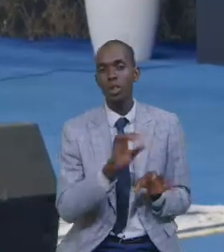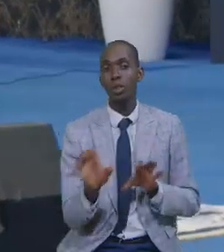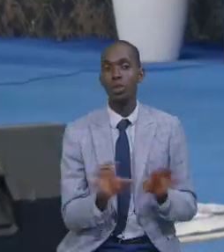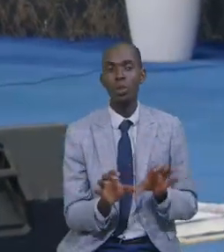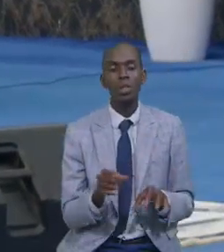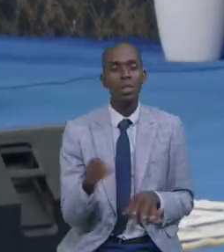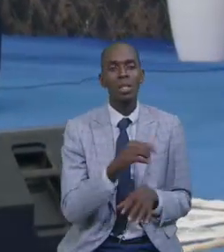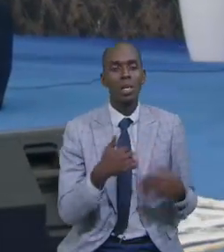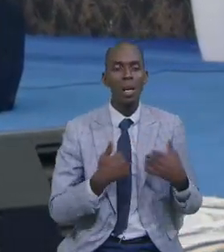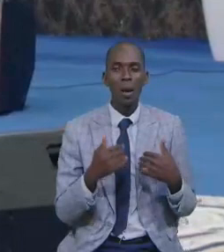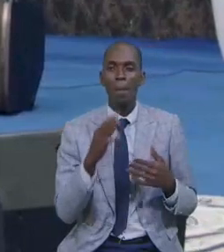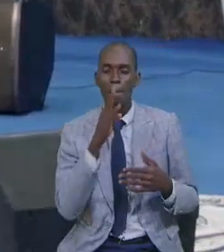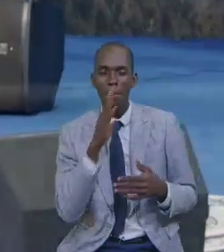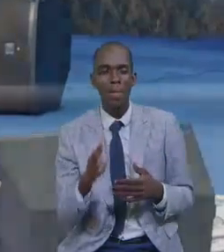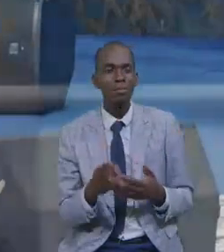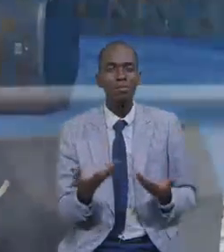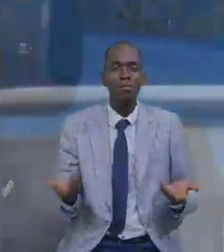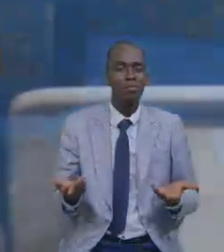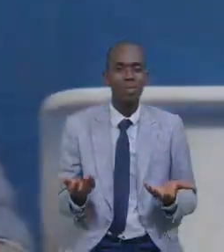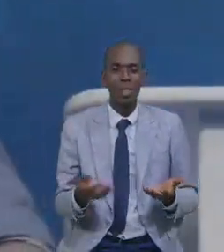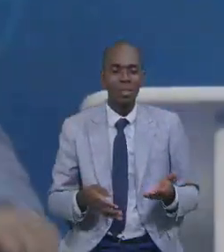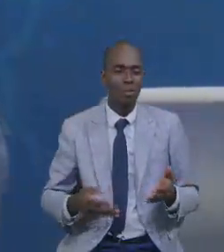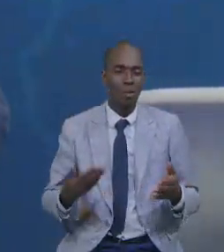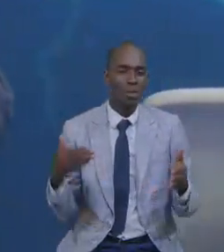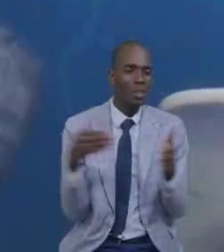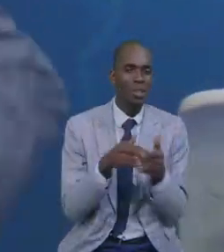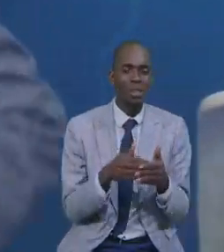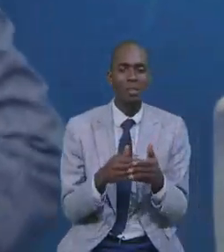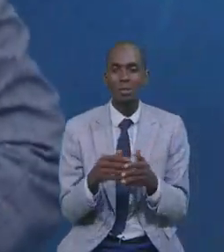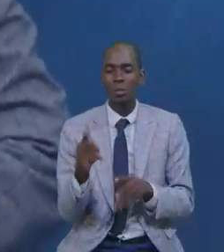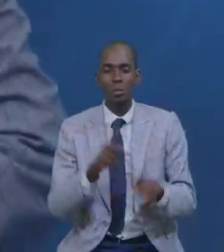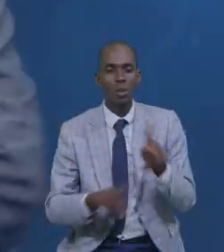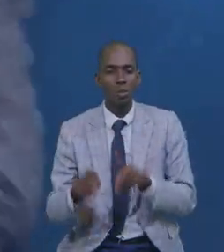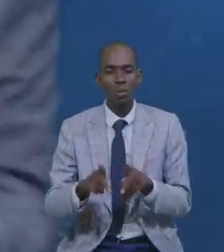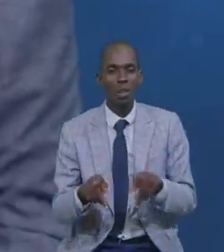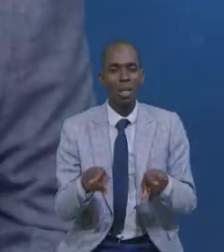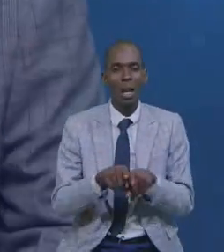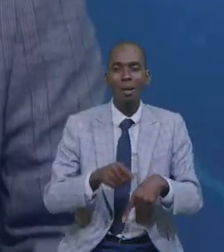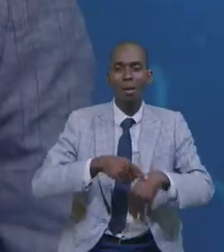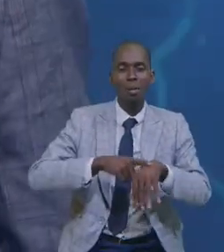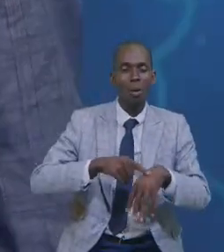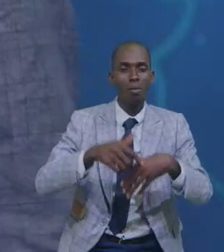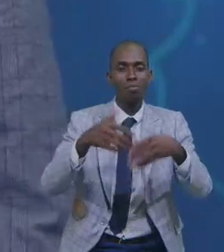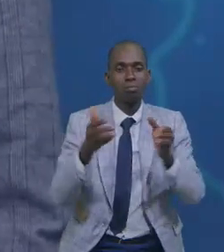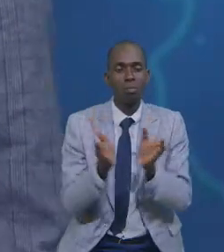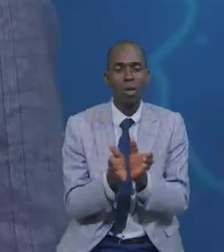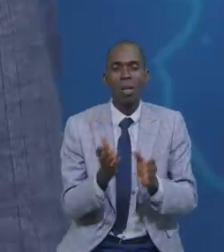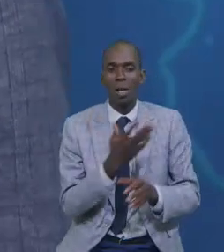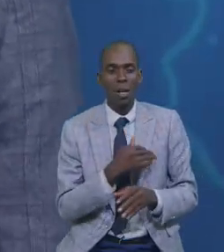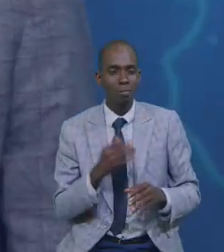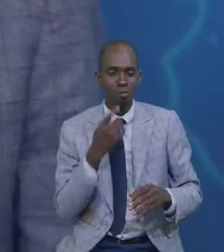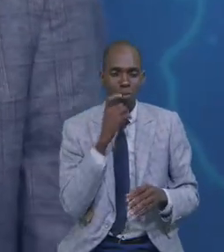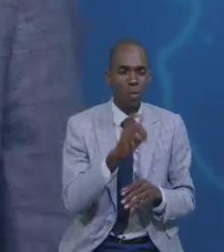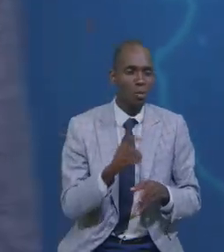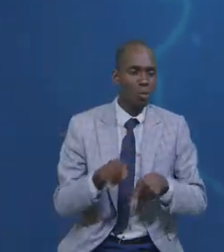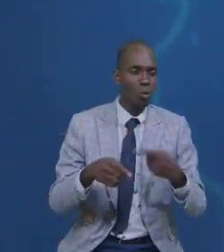kicking their subjects like ball. They kick him this way, kick her that way, and they control his